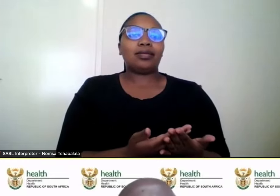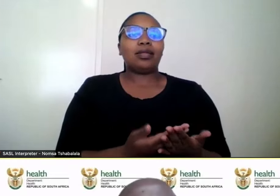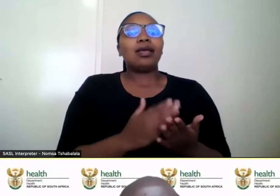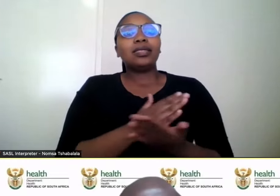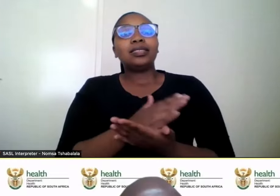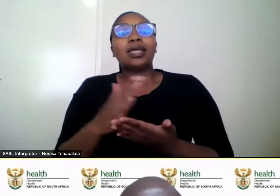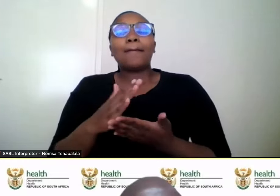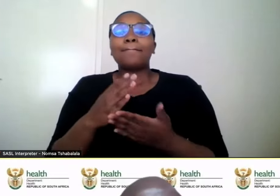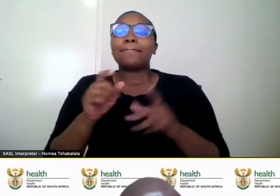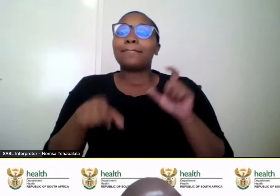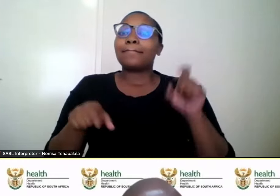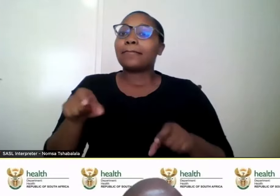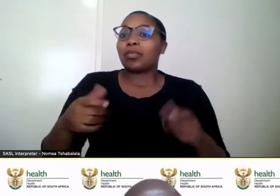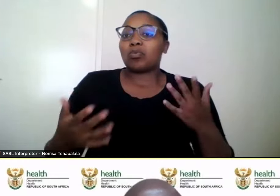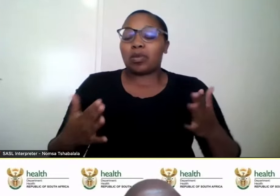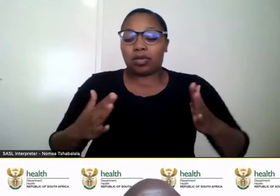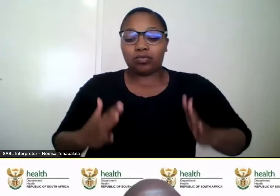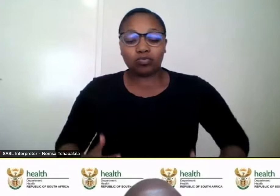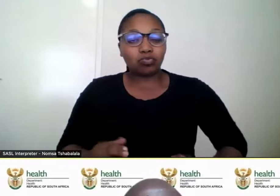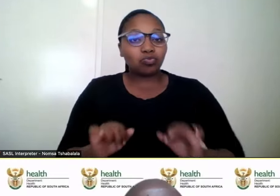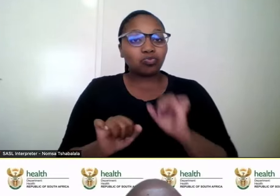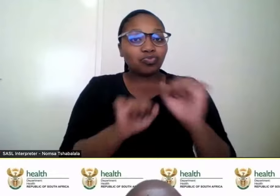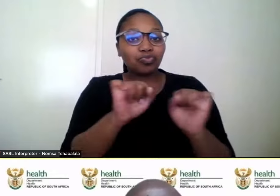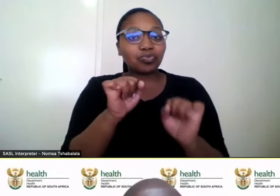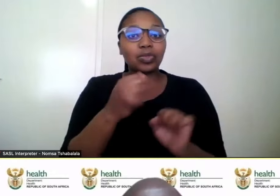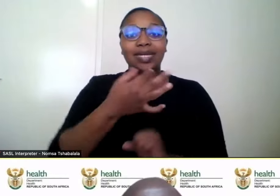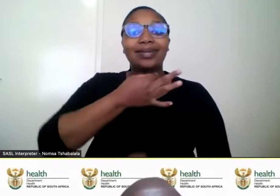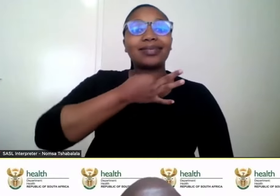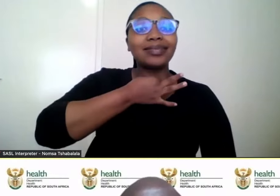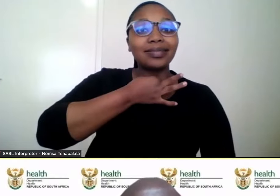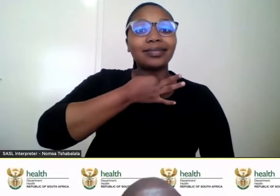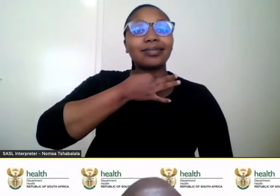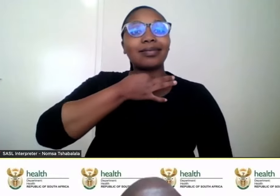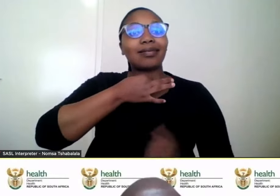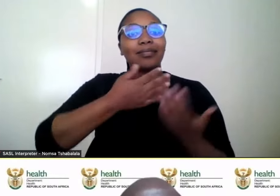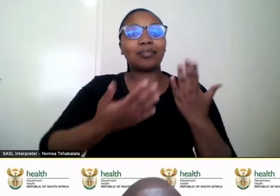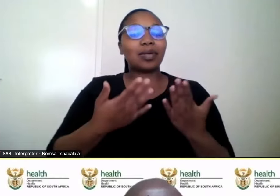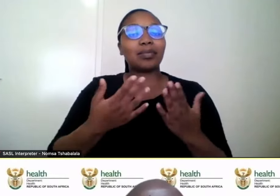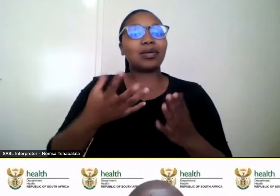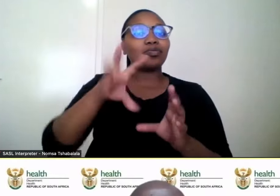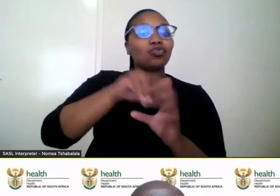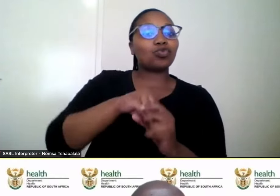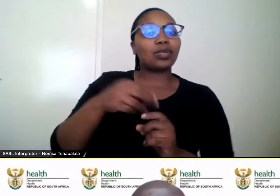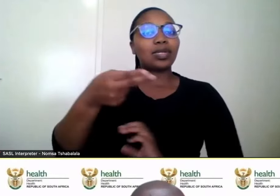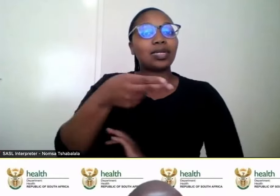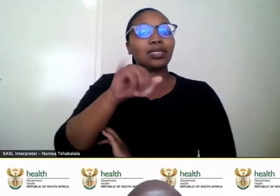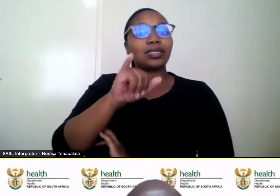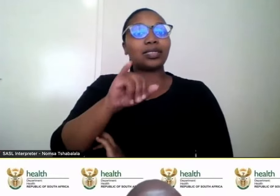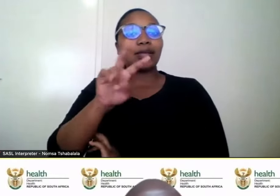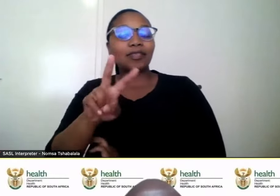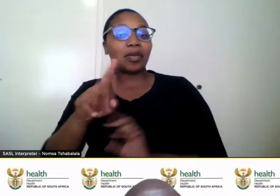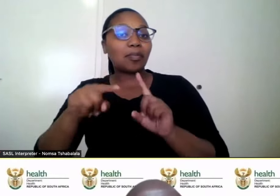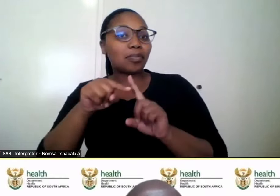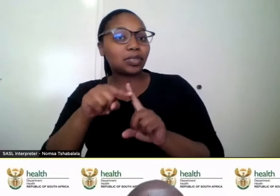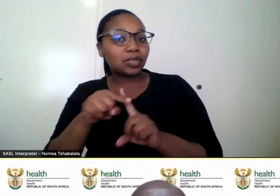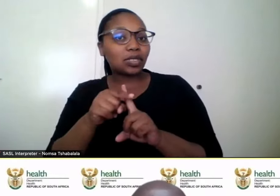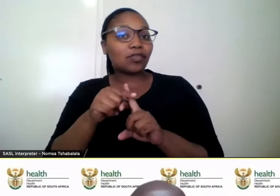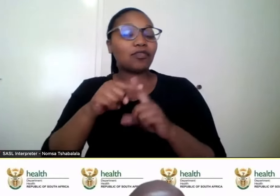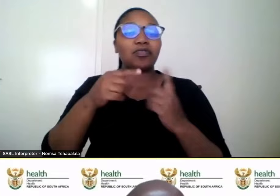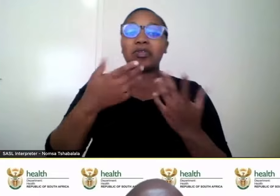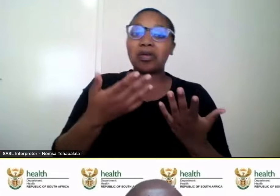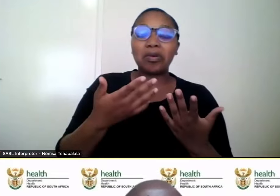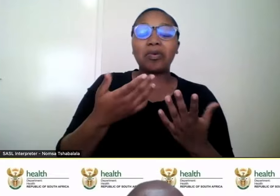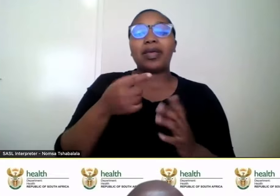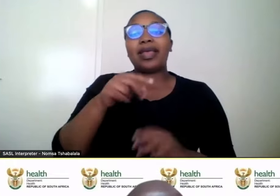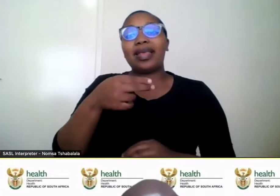of immune risk, including HIV and AIDS, the best protection is to